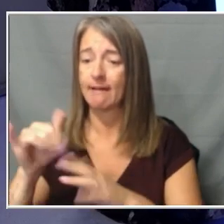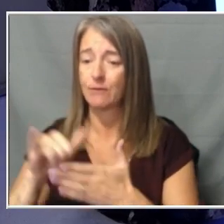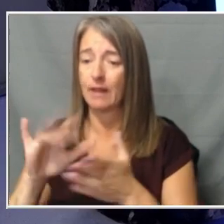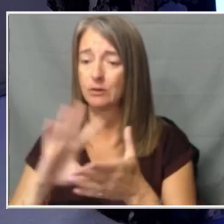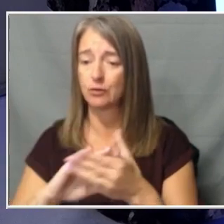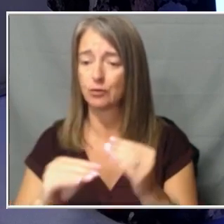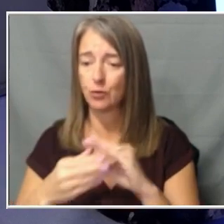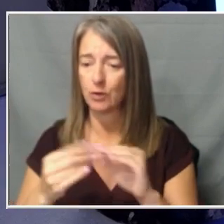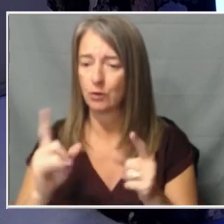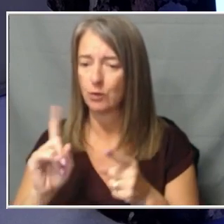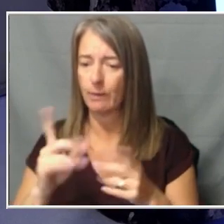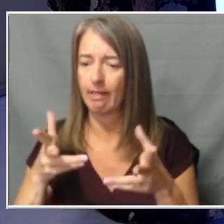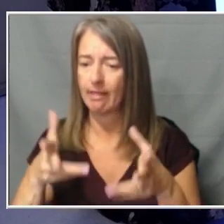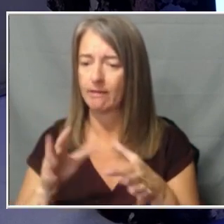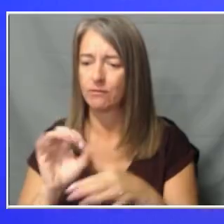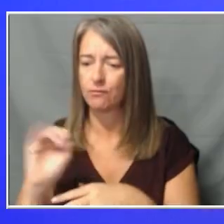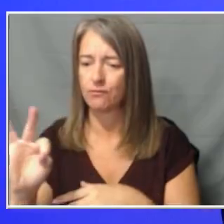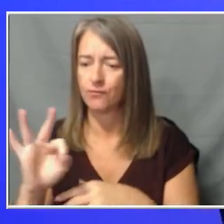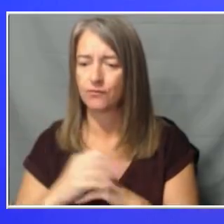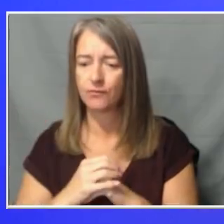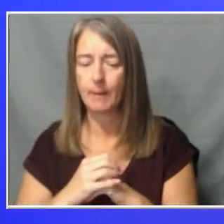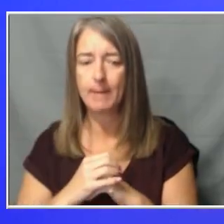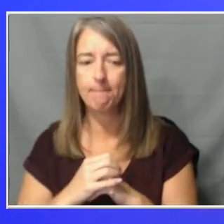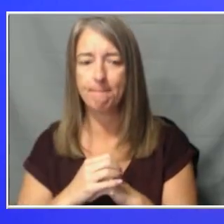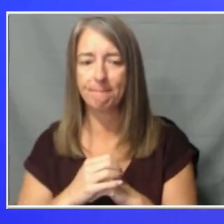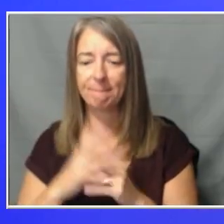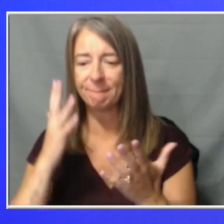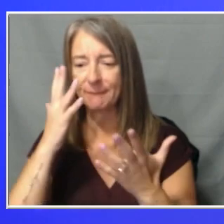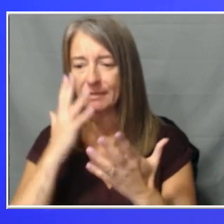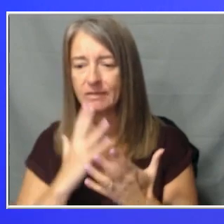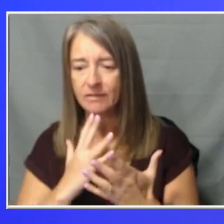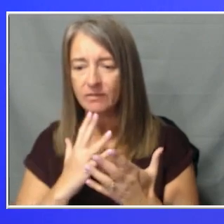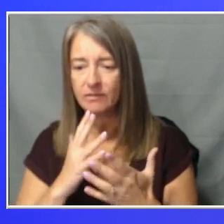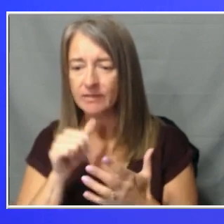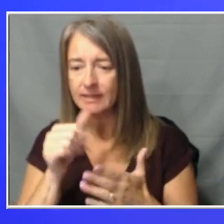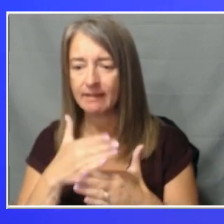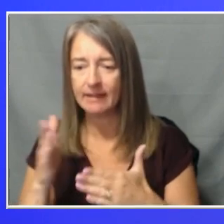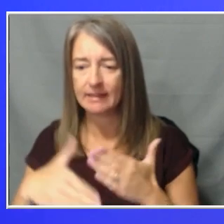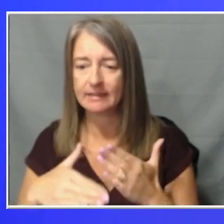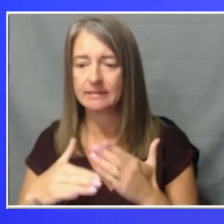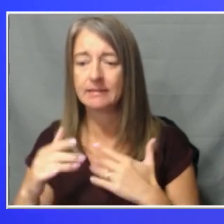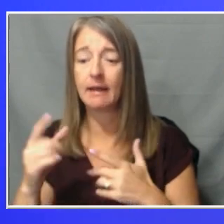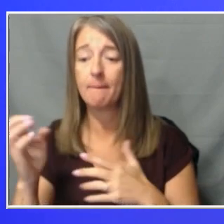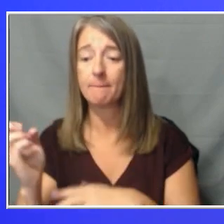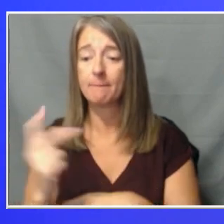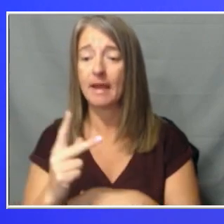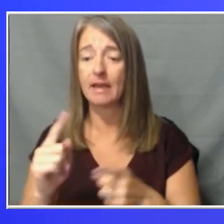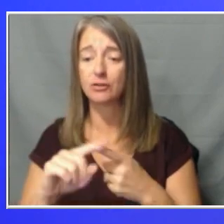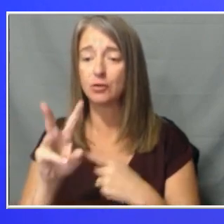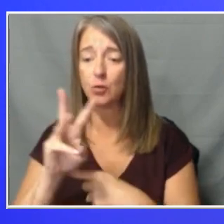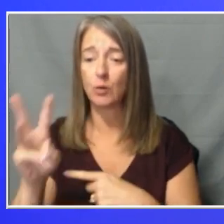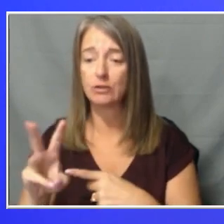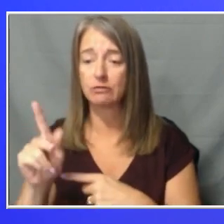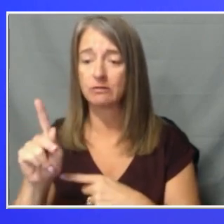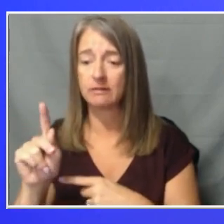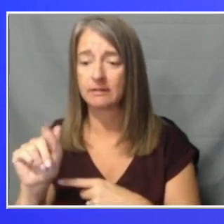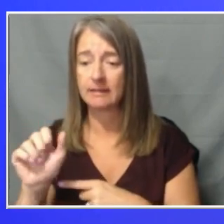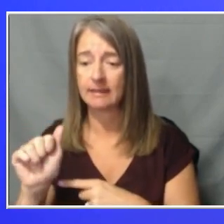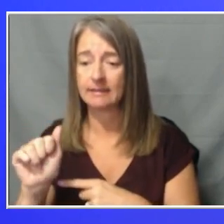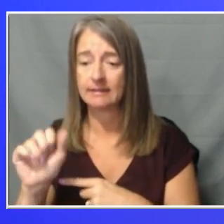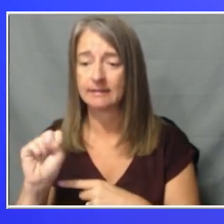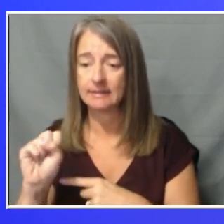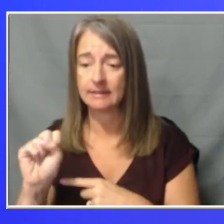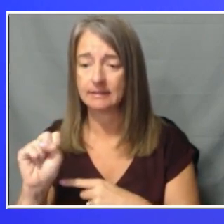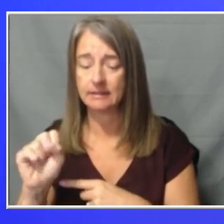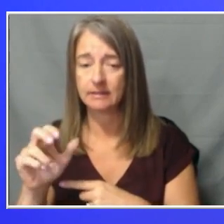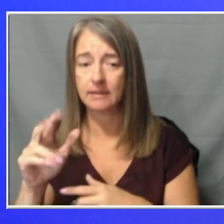up where we left off. Yeah, unfortunately that wasn't the end. I ended up going back to Wichita and